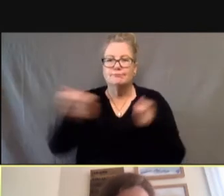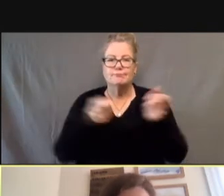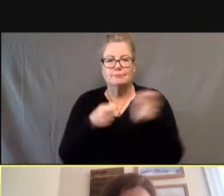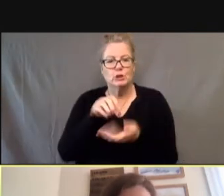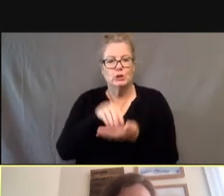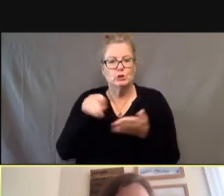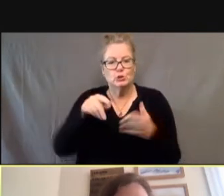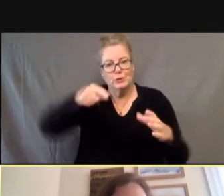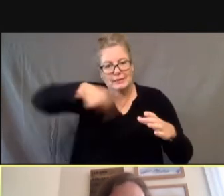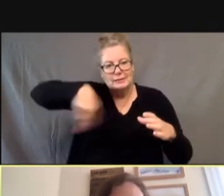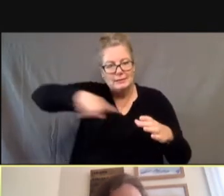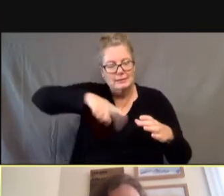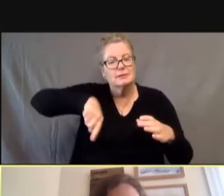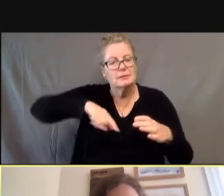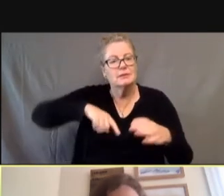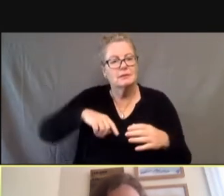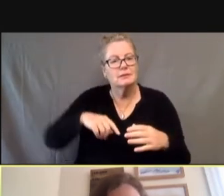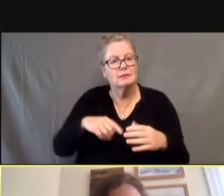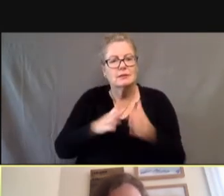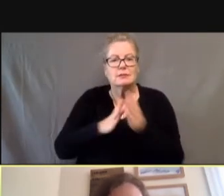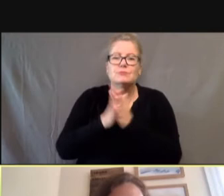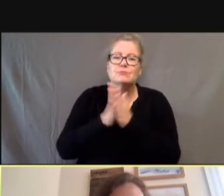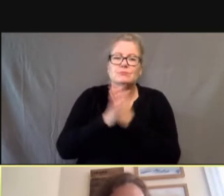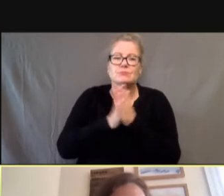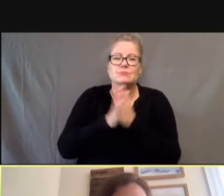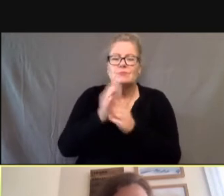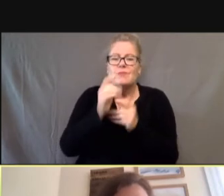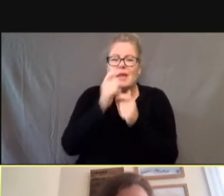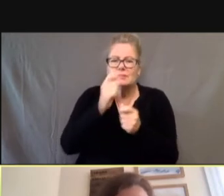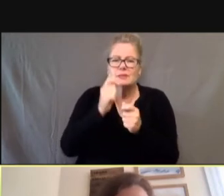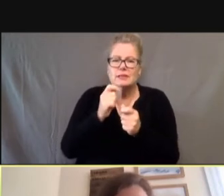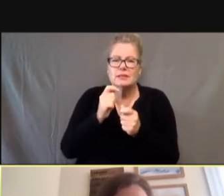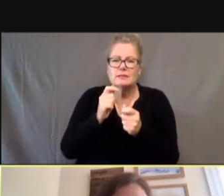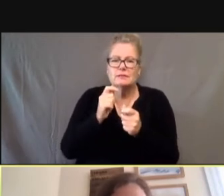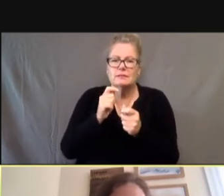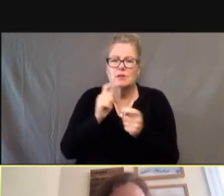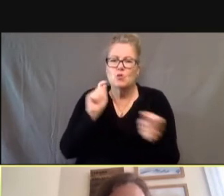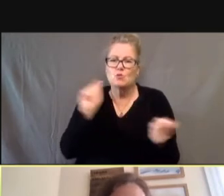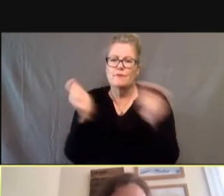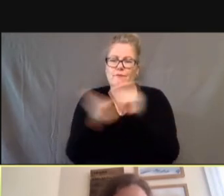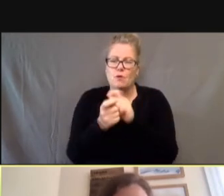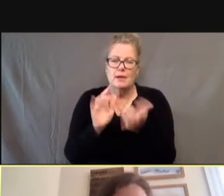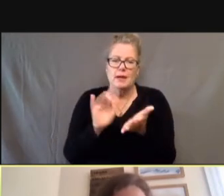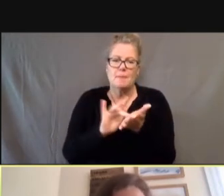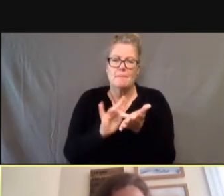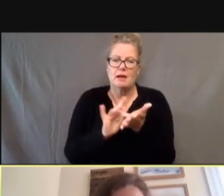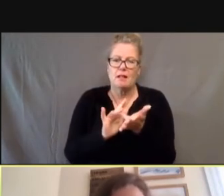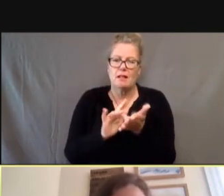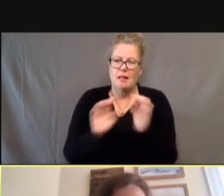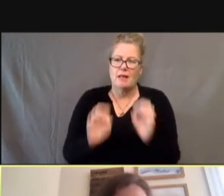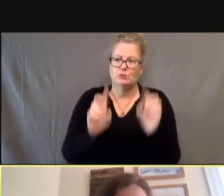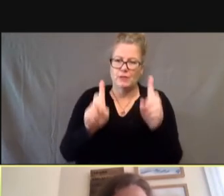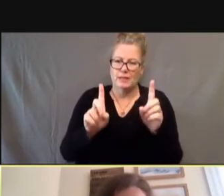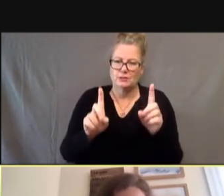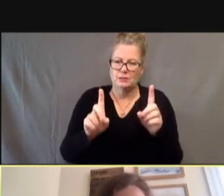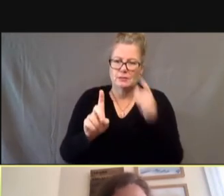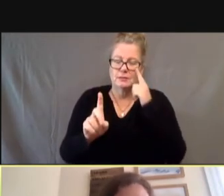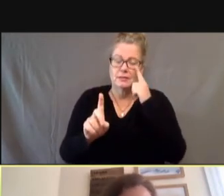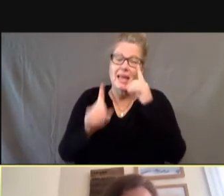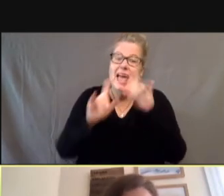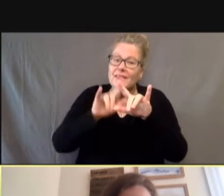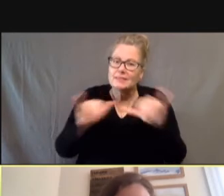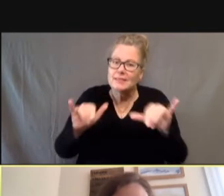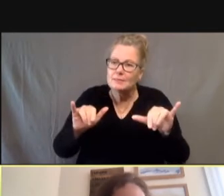initially interested in medical education reform, but also began to collectively see the power in our shared identities